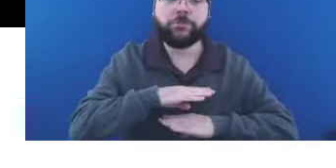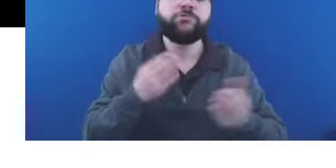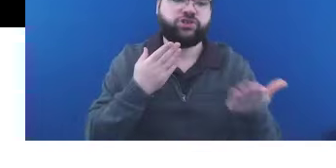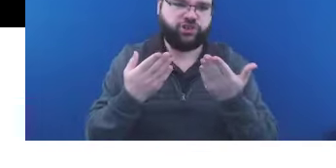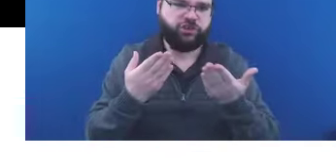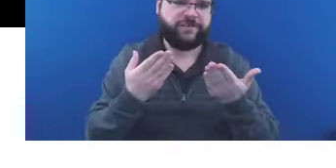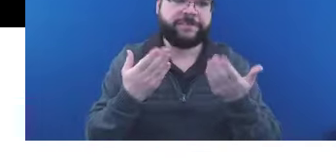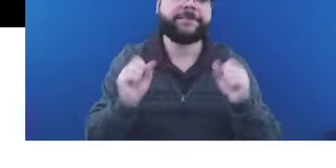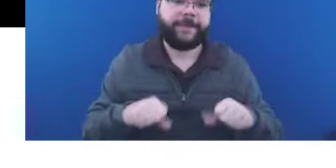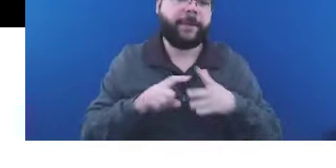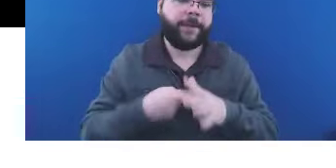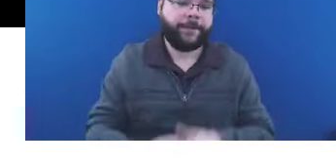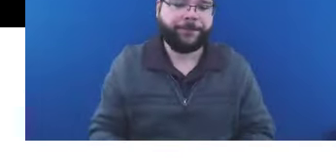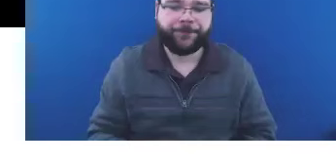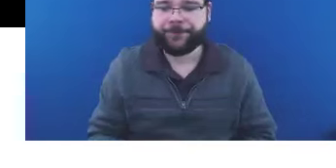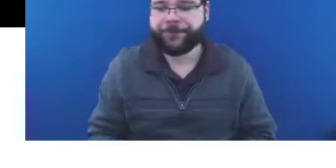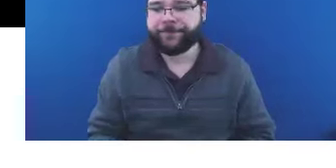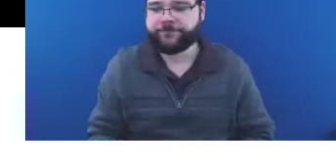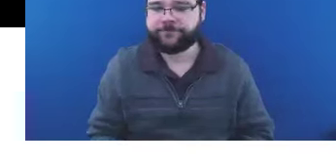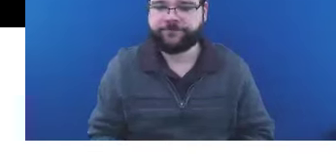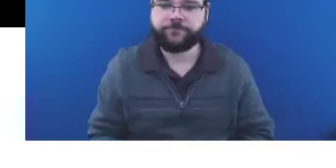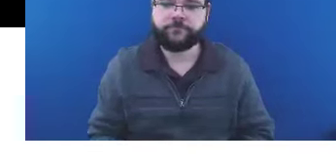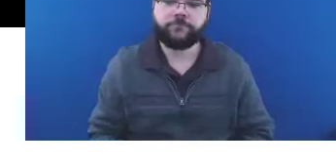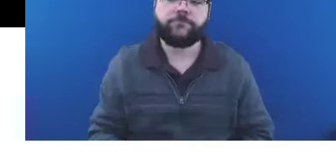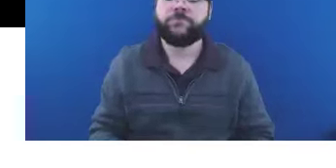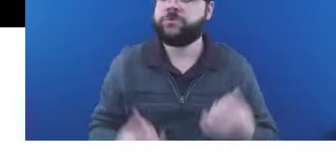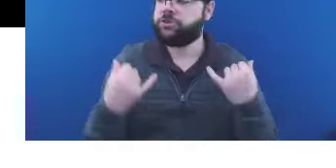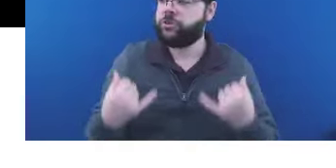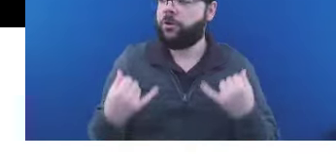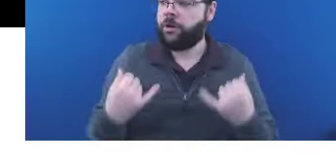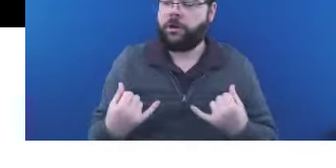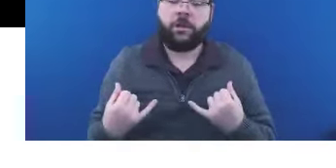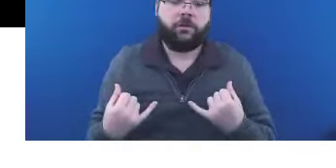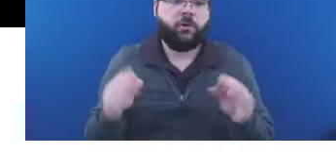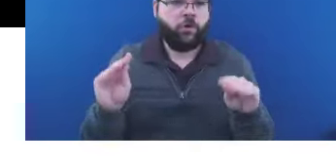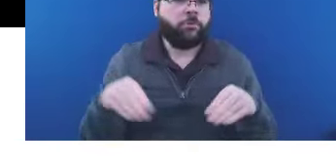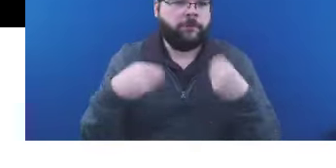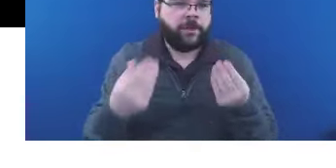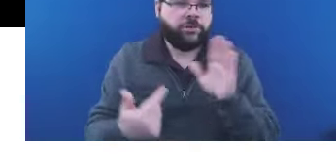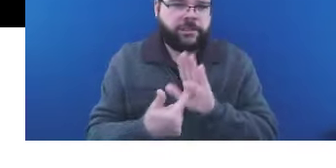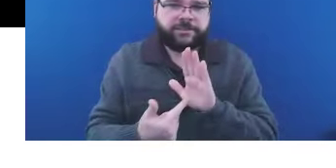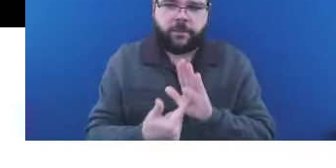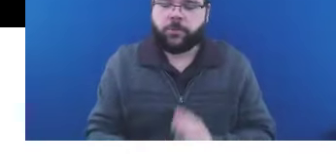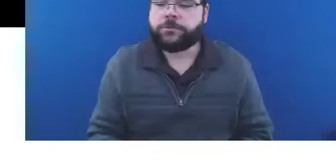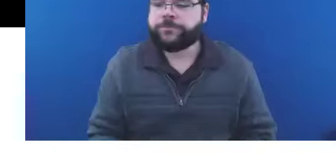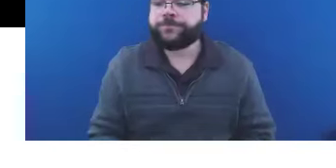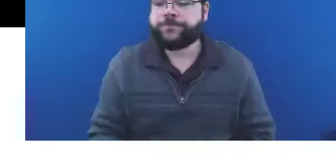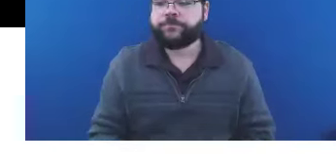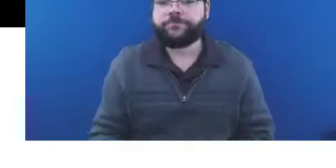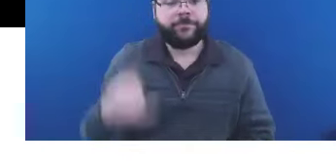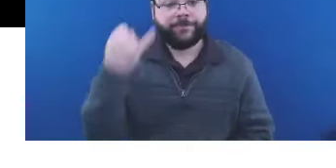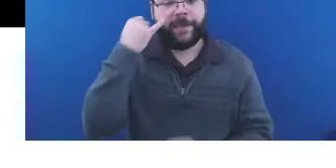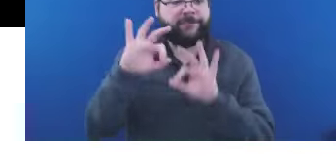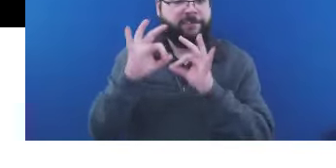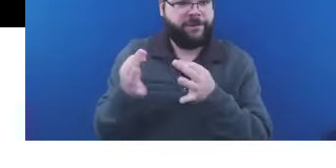services may begin. So let me give you an example. Say a family